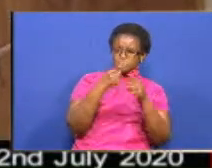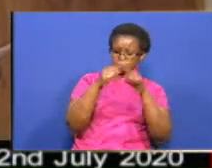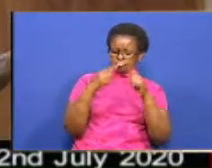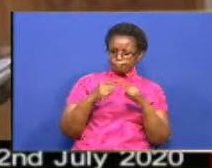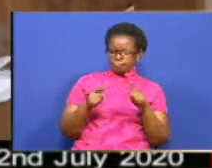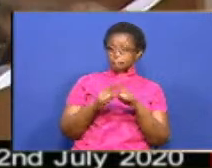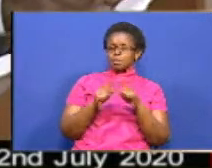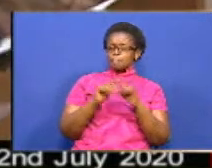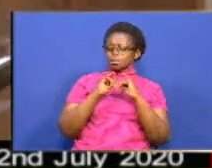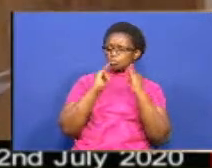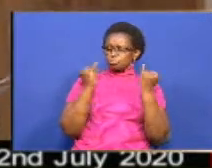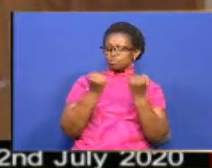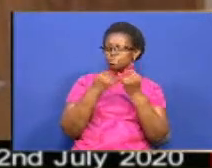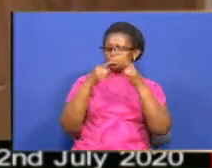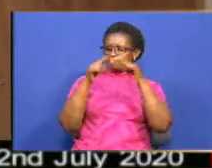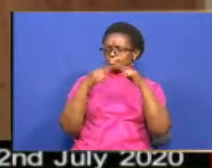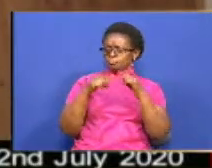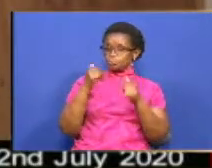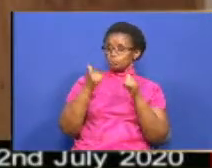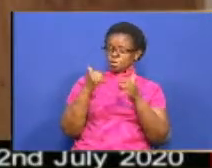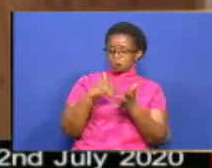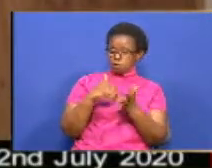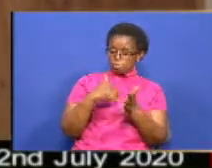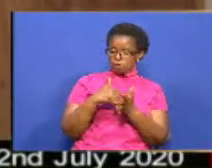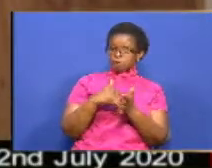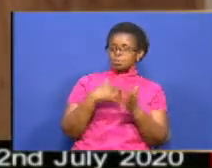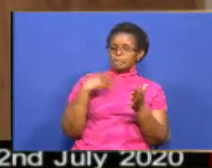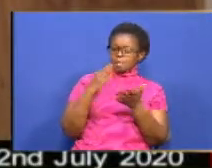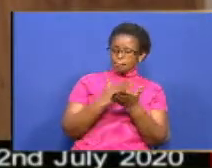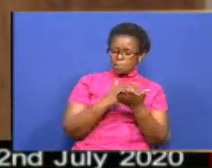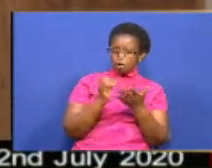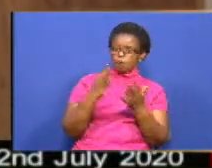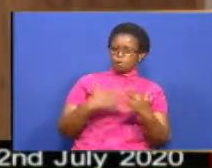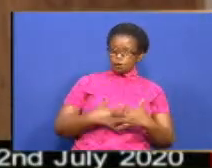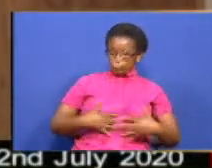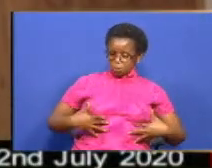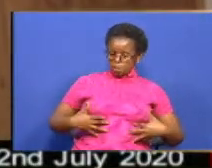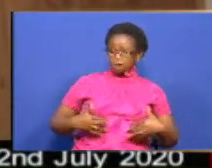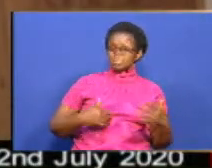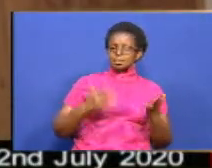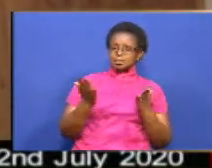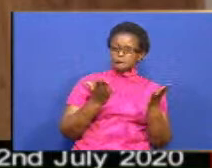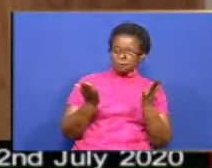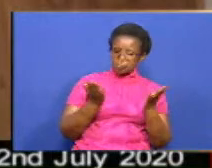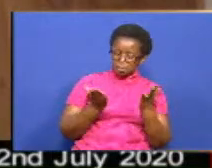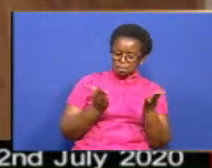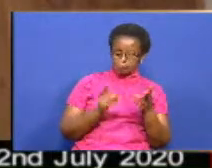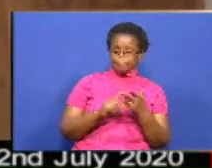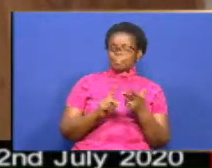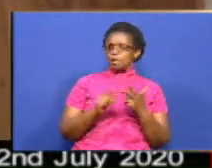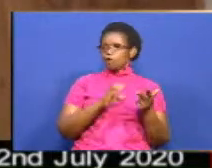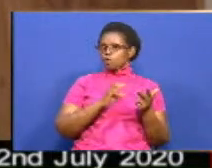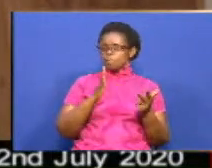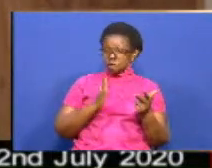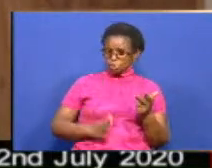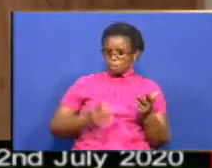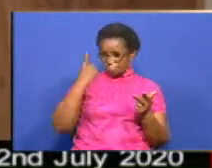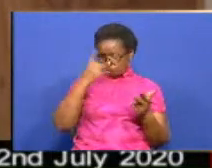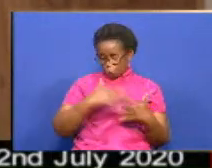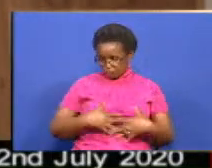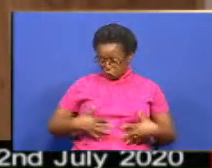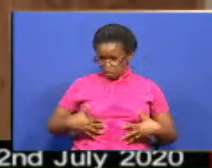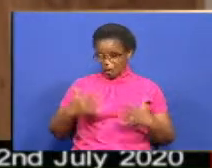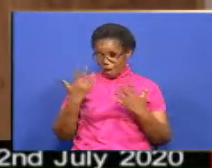institutions, which include the Department of Refugee Services, the Commissioner for Refugee